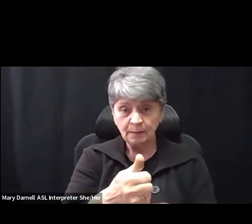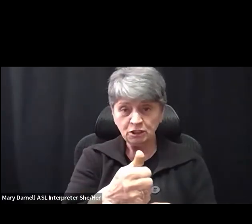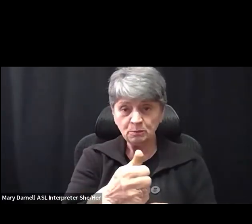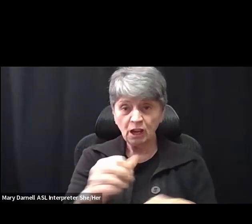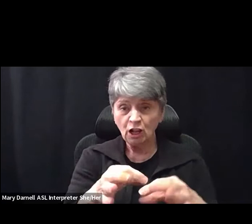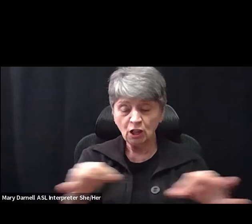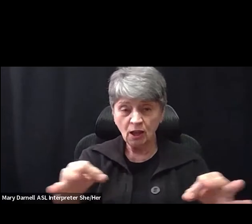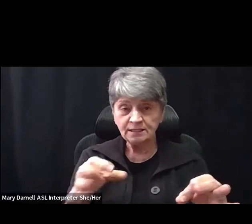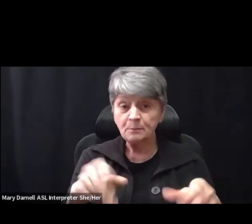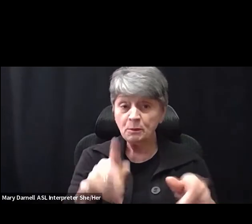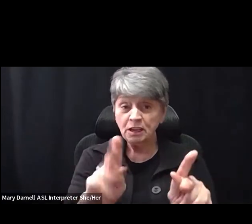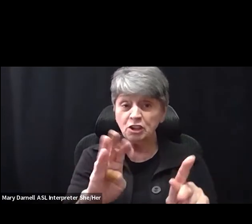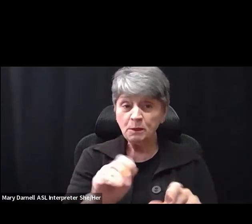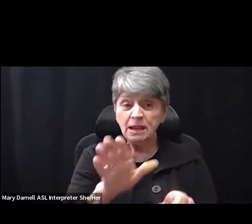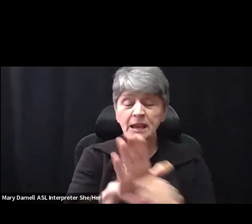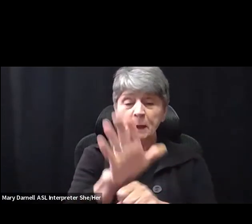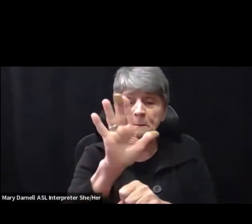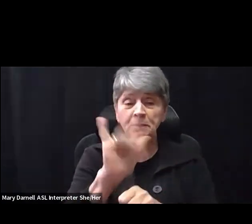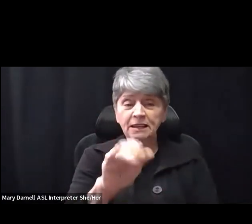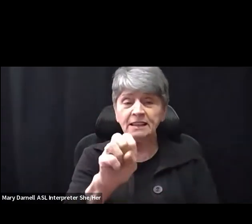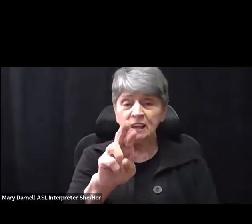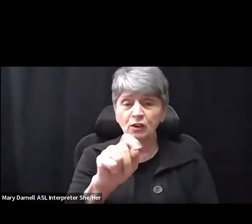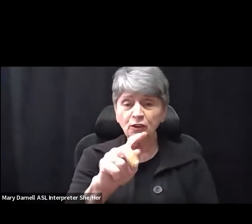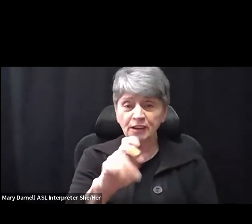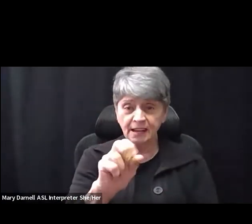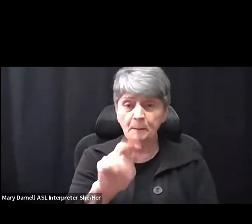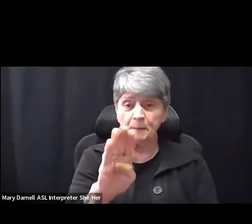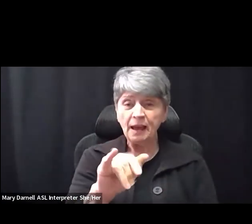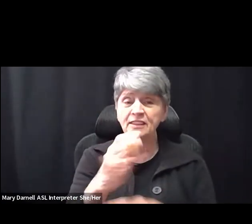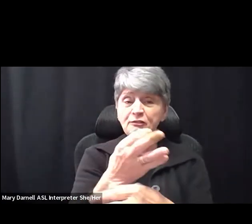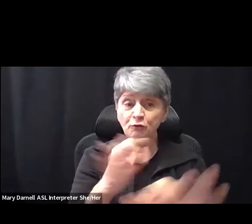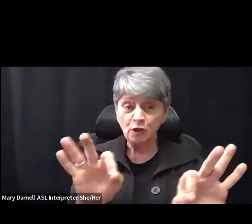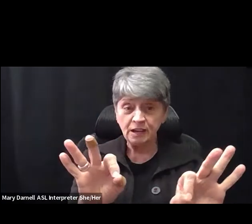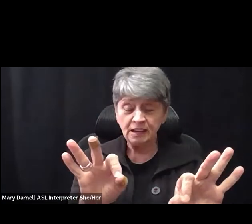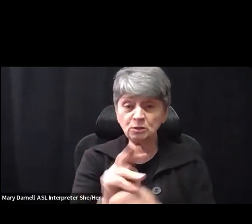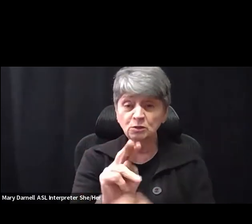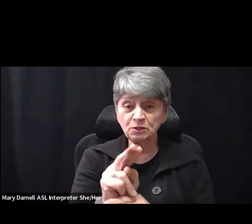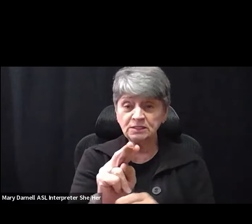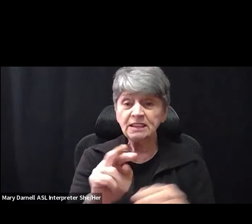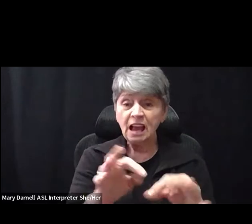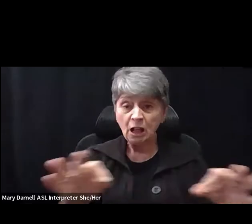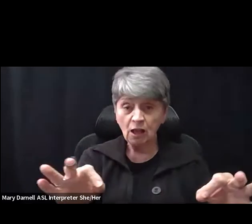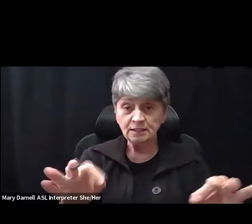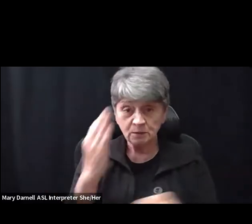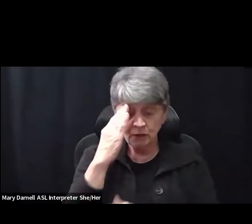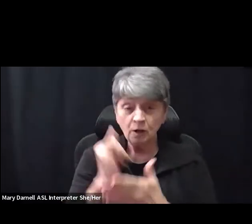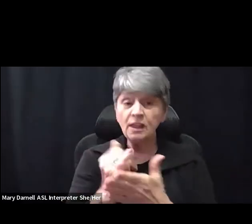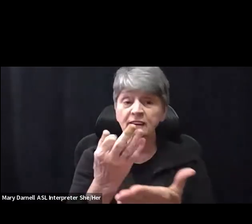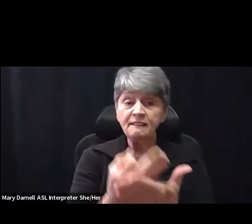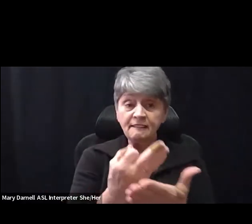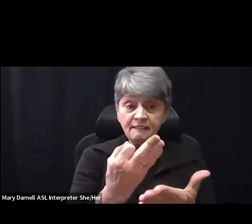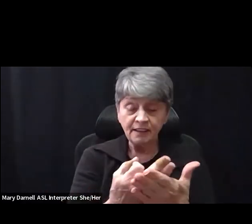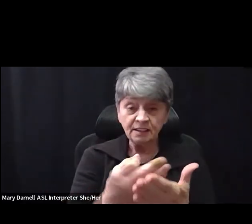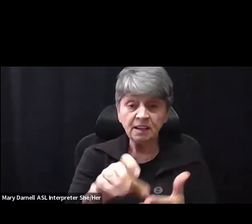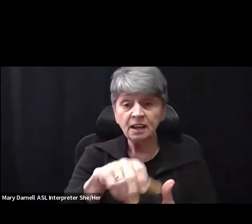totally overtaken by the Free Exercise Clause. We know that funding another religion's